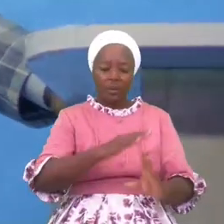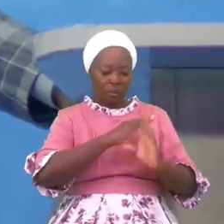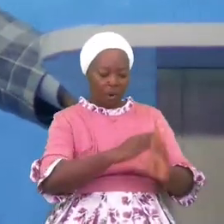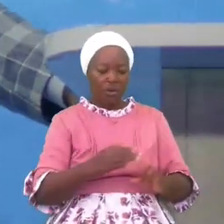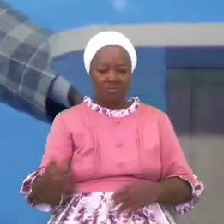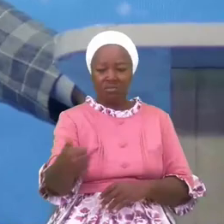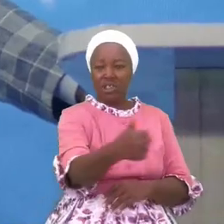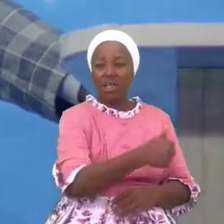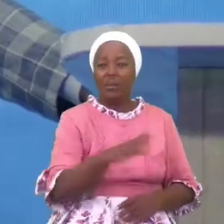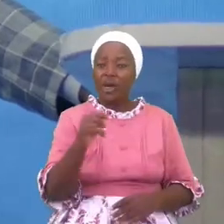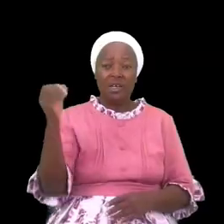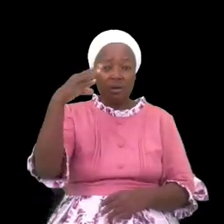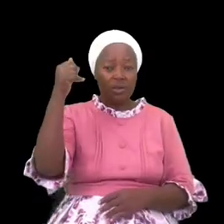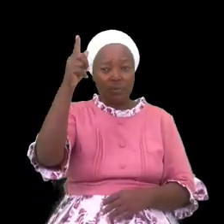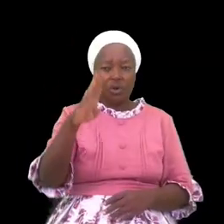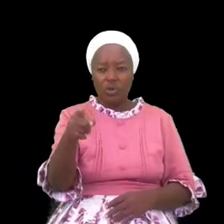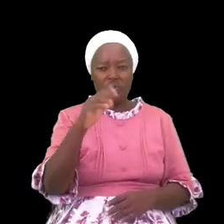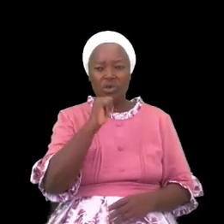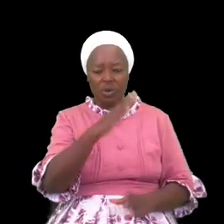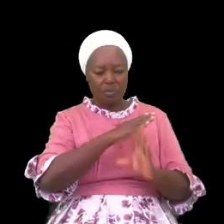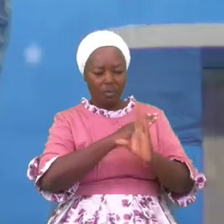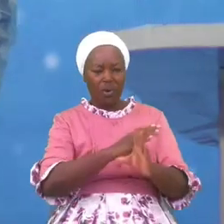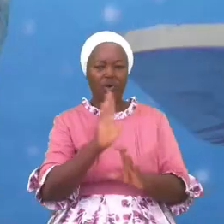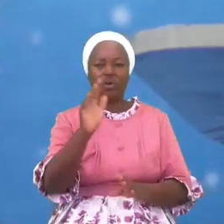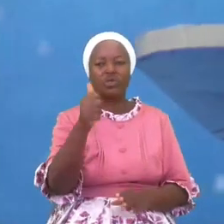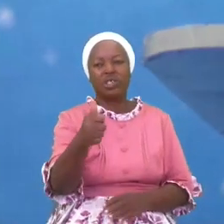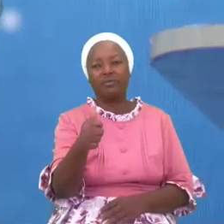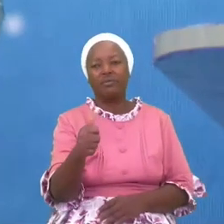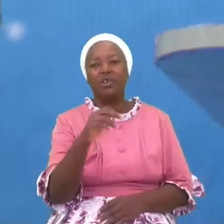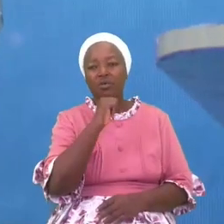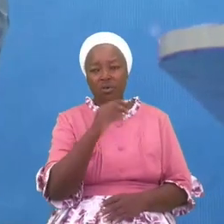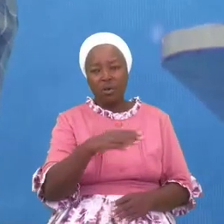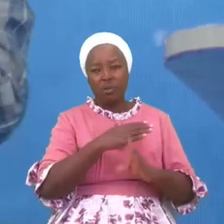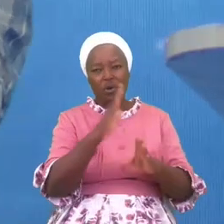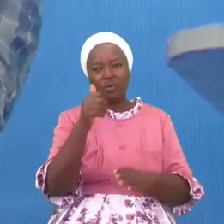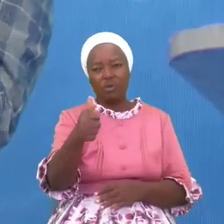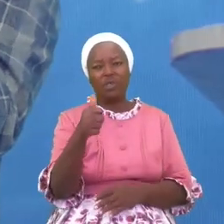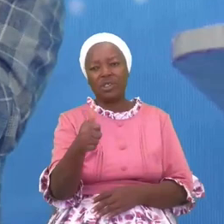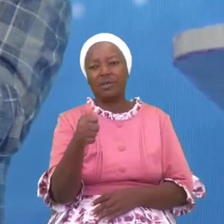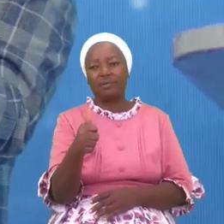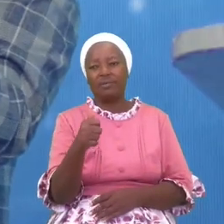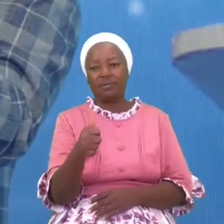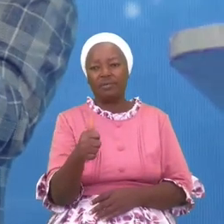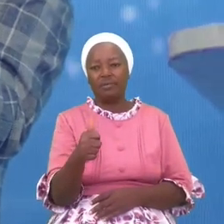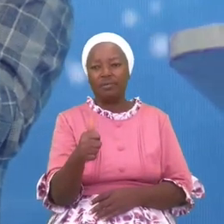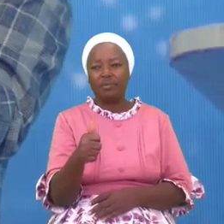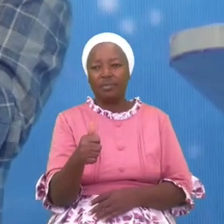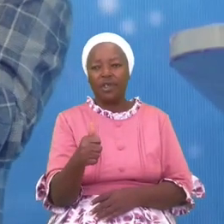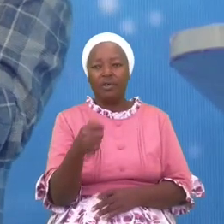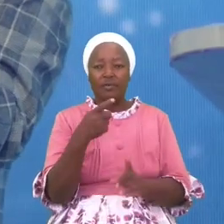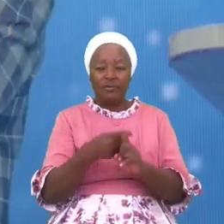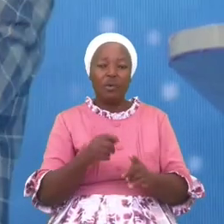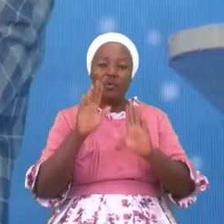block yourself. Amen. From wonders, from salvation, from holiness, from